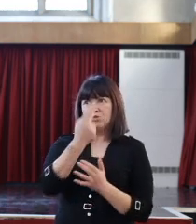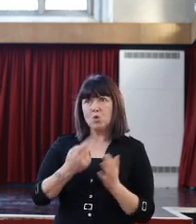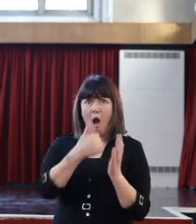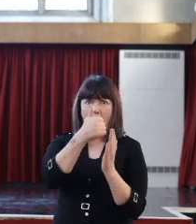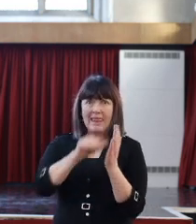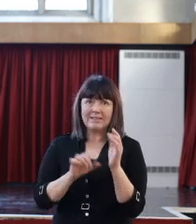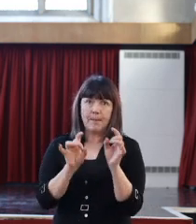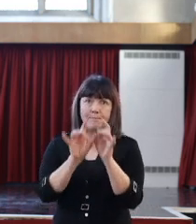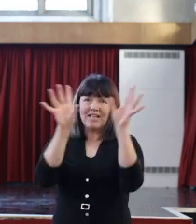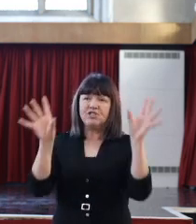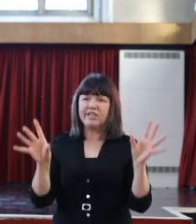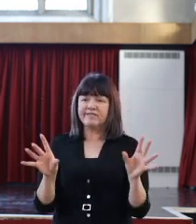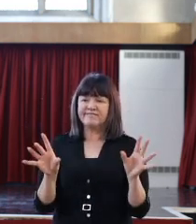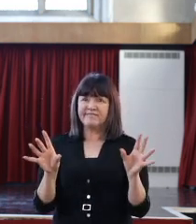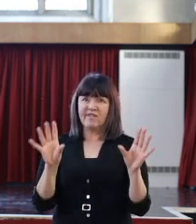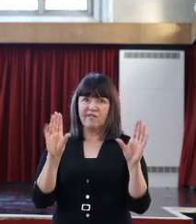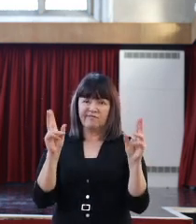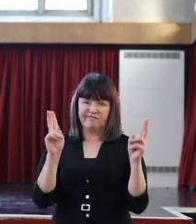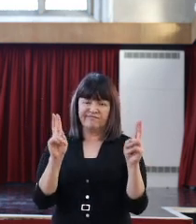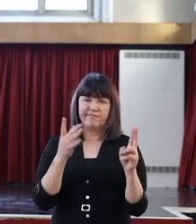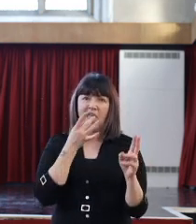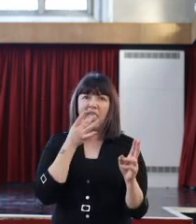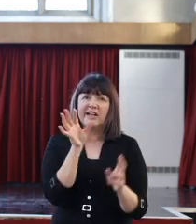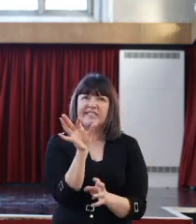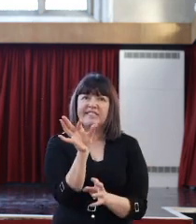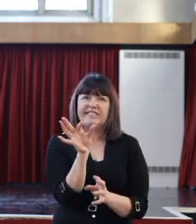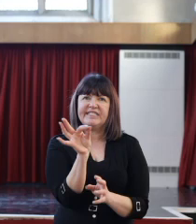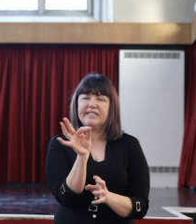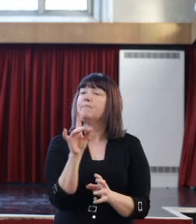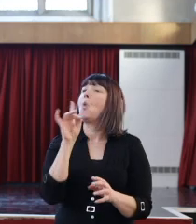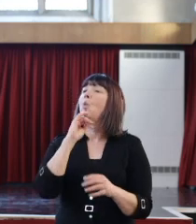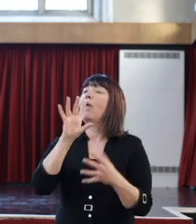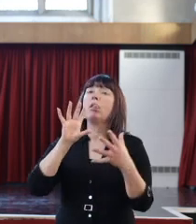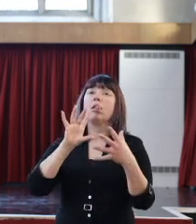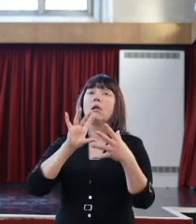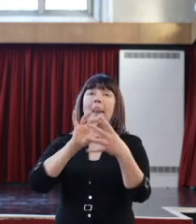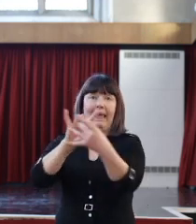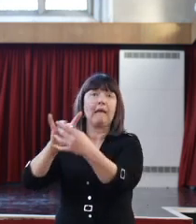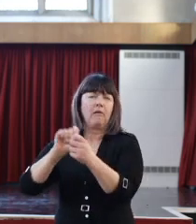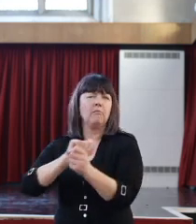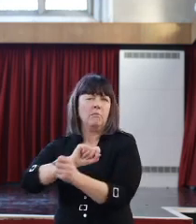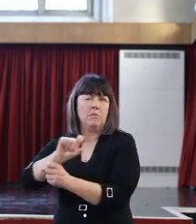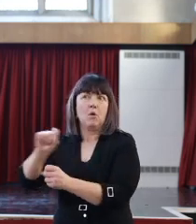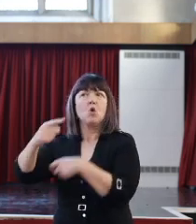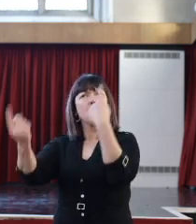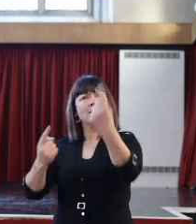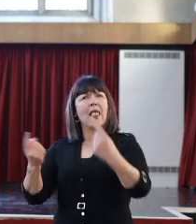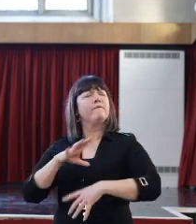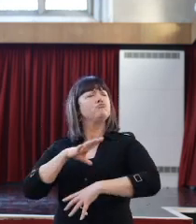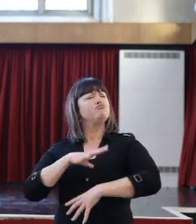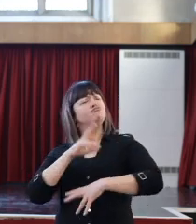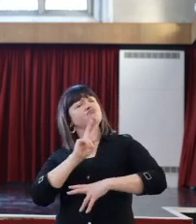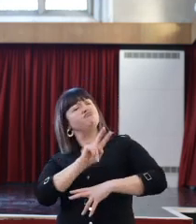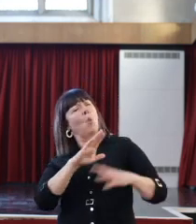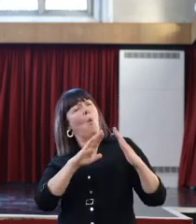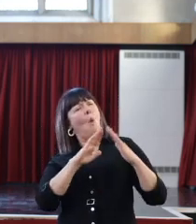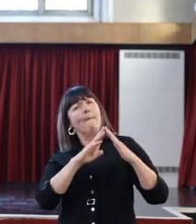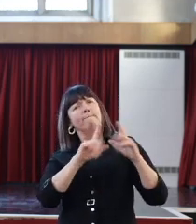happen. We'll send through a link to that to everyone, and therefore you can look at it at your own leisure and